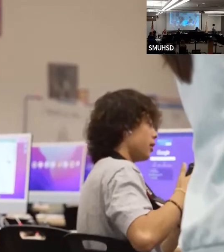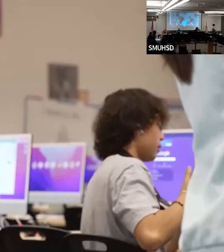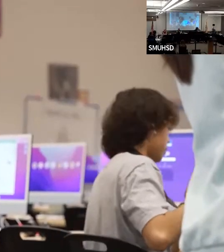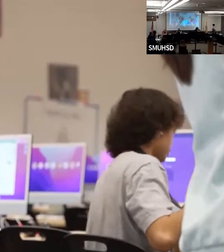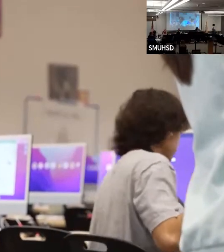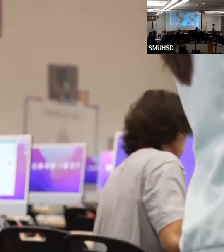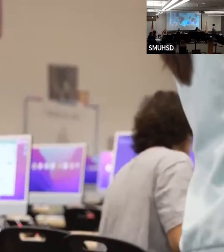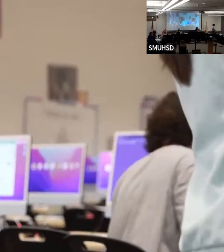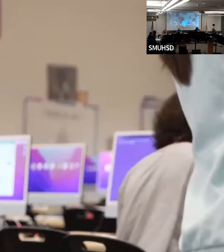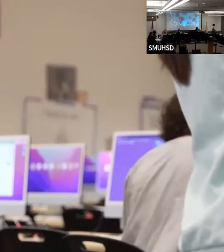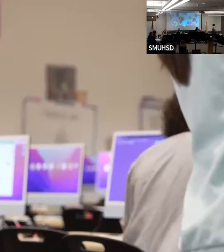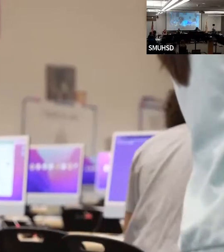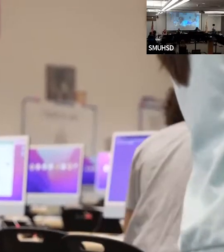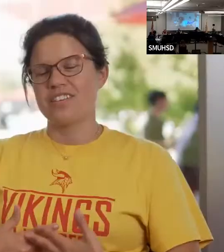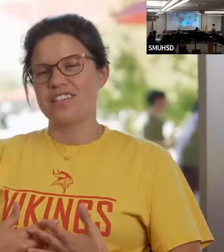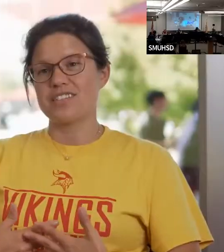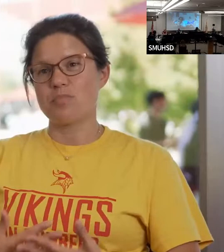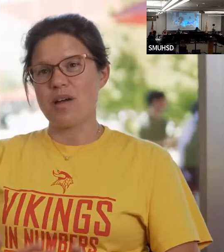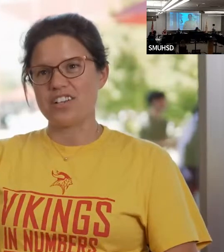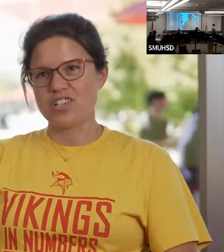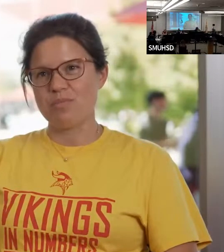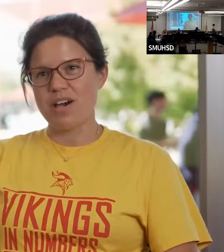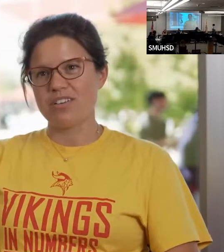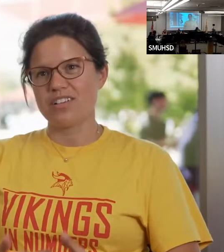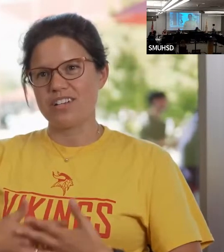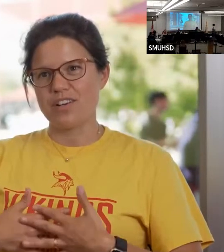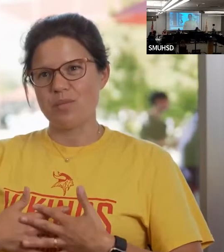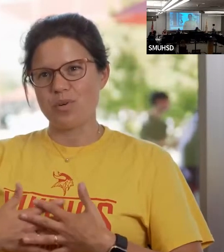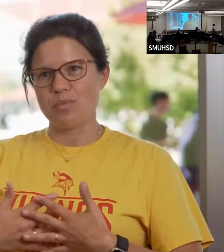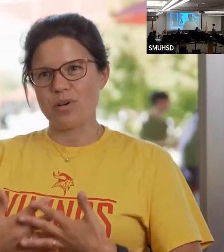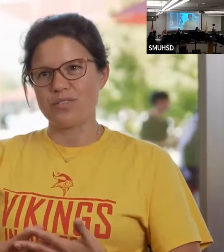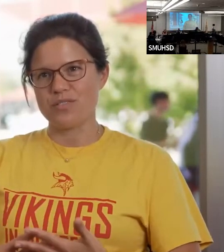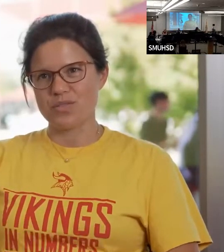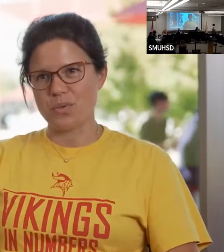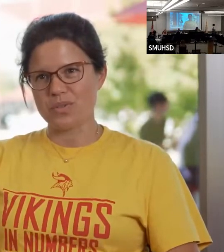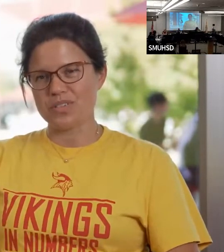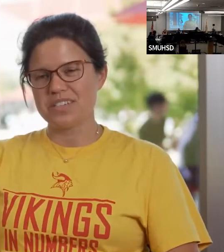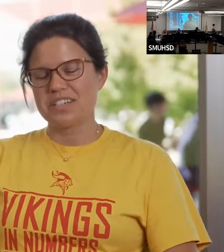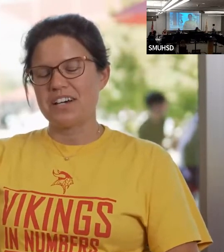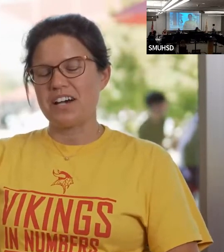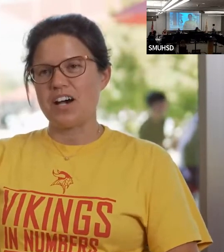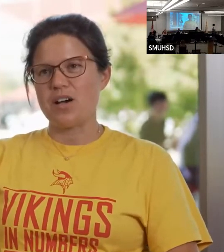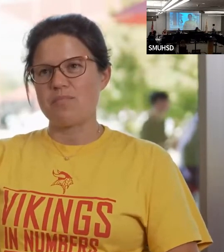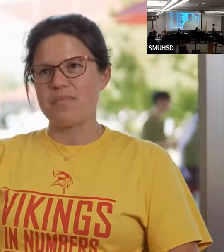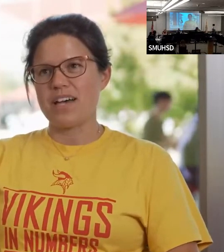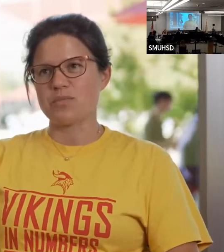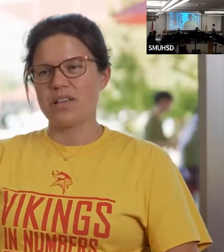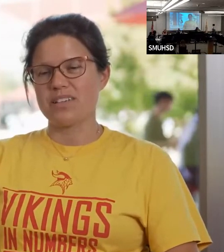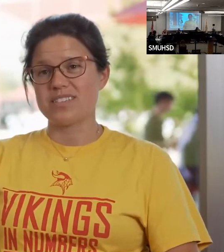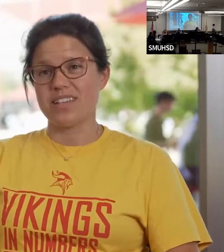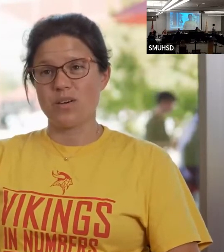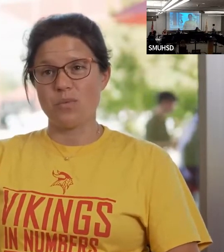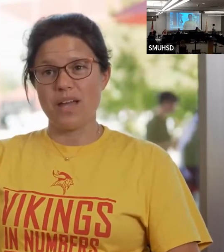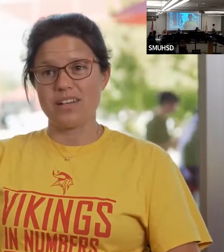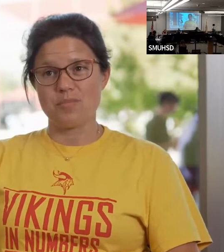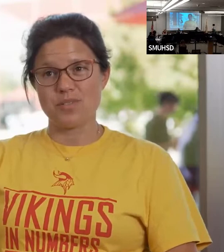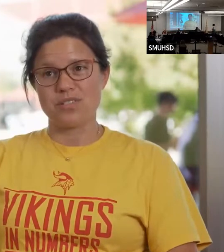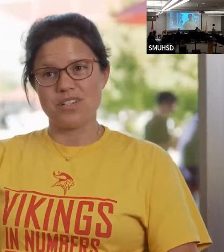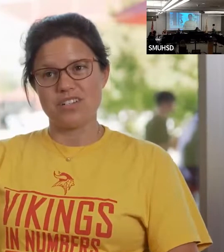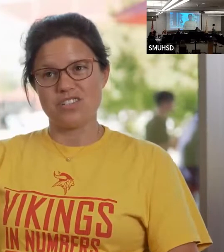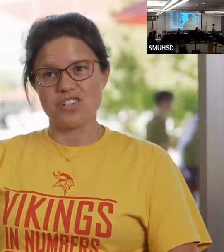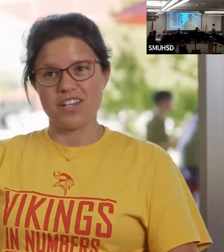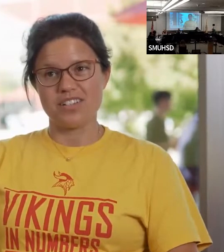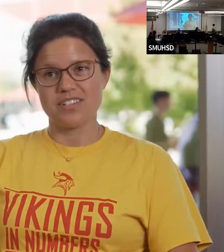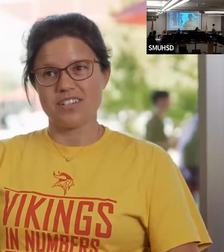for students to connect with things that they're passionate about and a very important part of their soul, as well as like a way